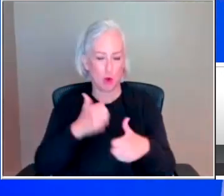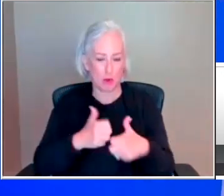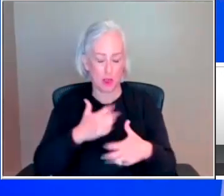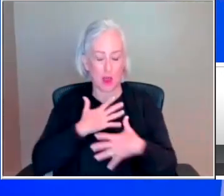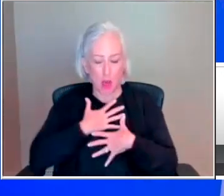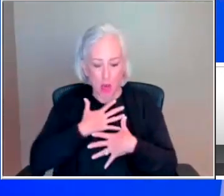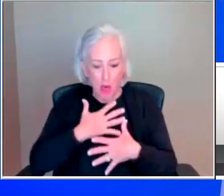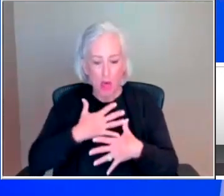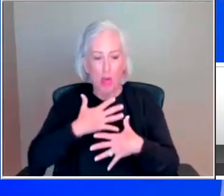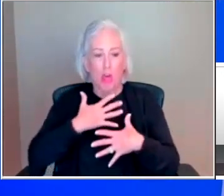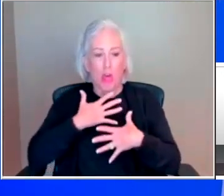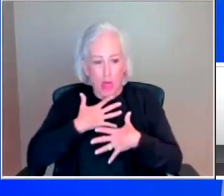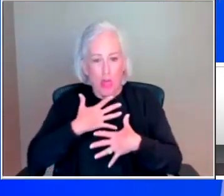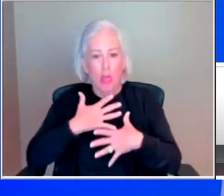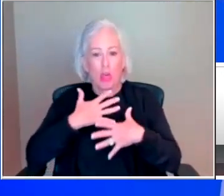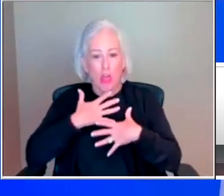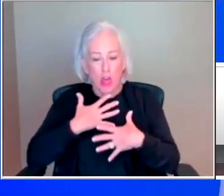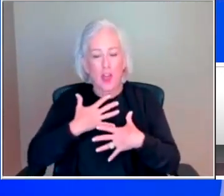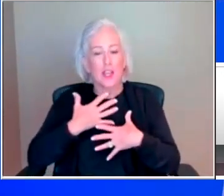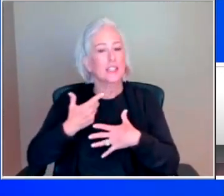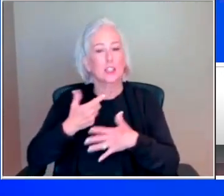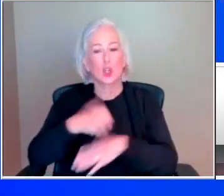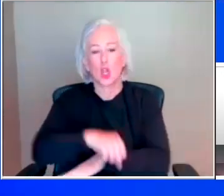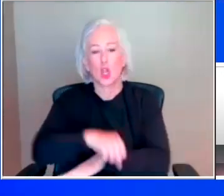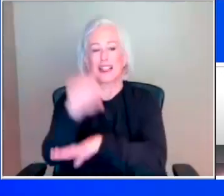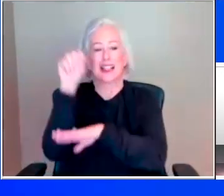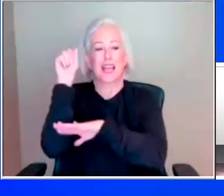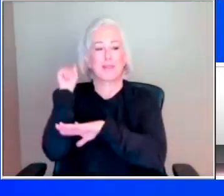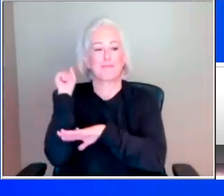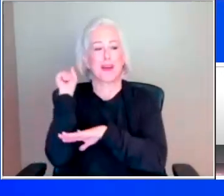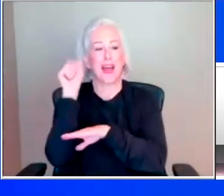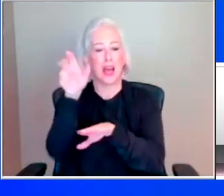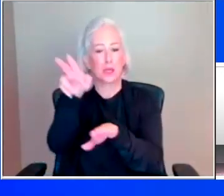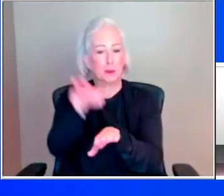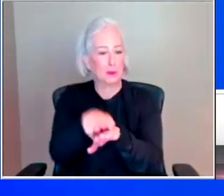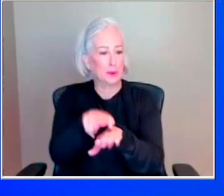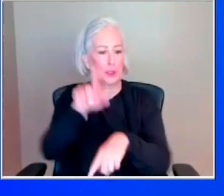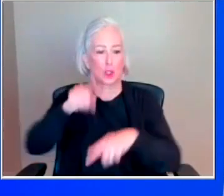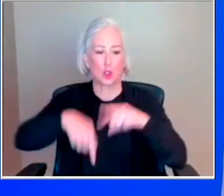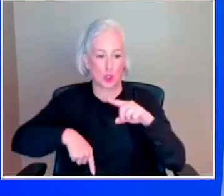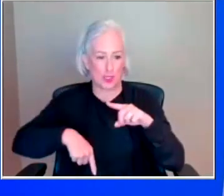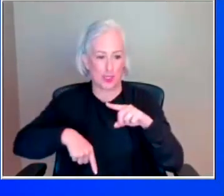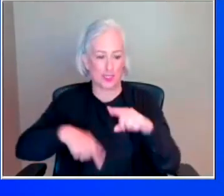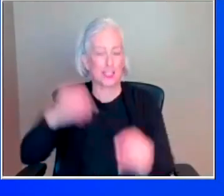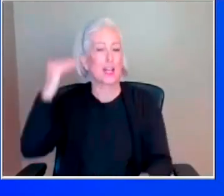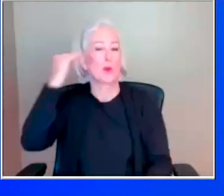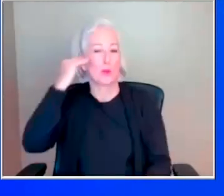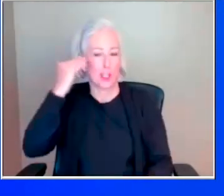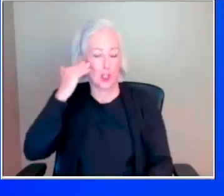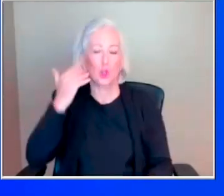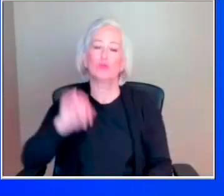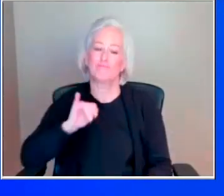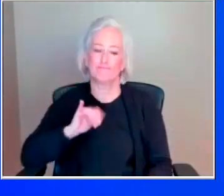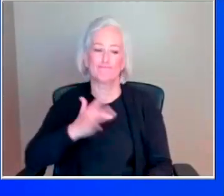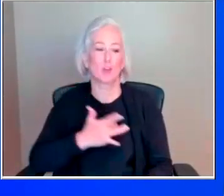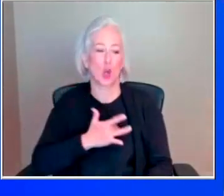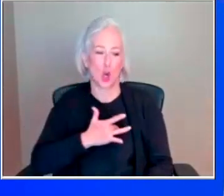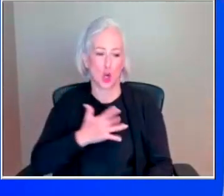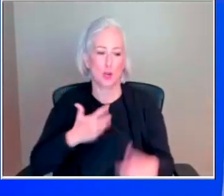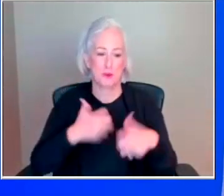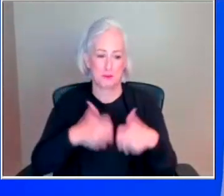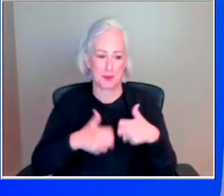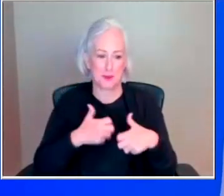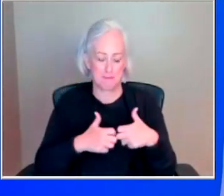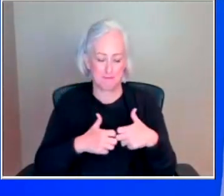back flat, and I knew she was in trouble with her heart. So we were lucky enough